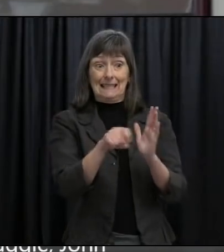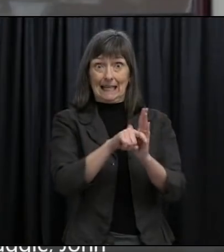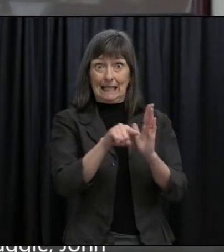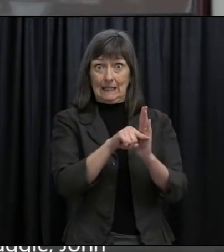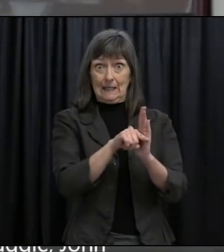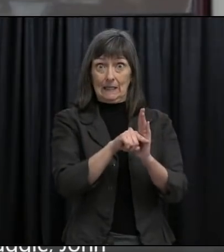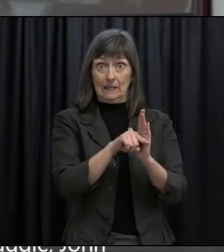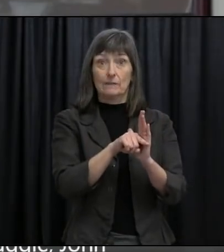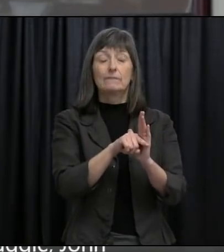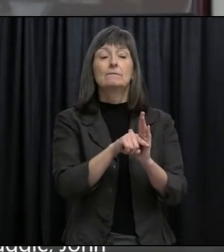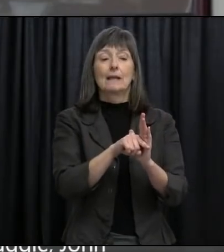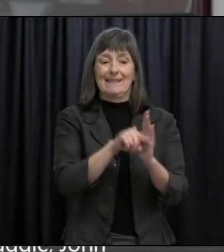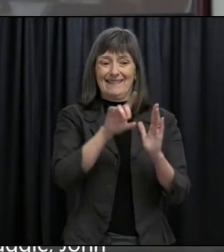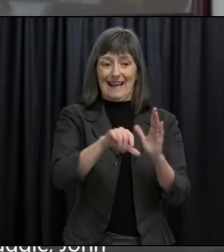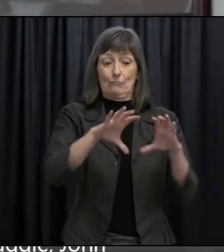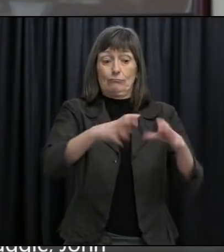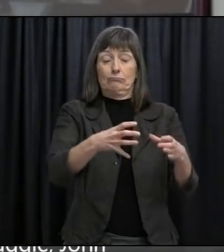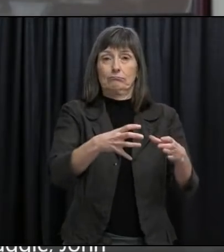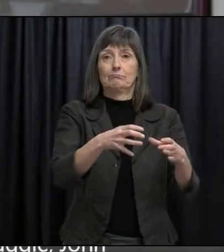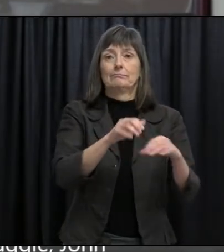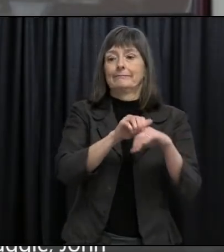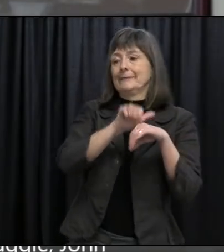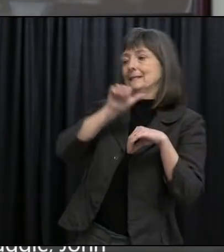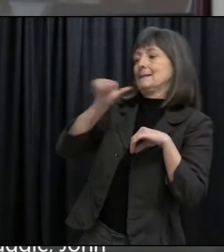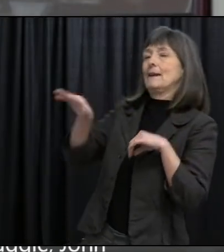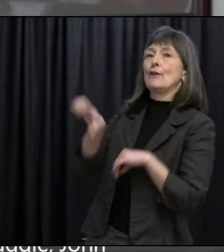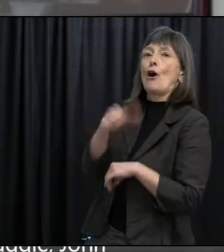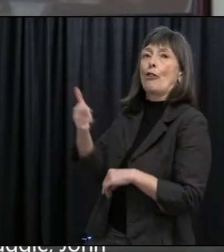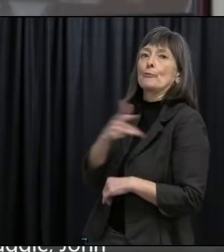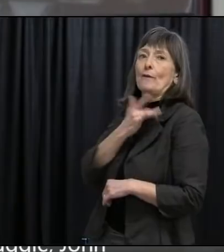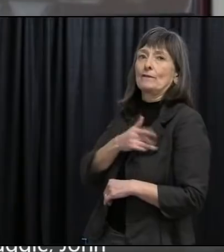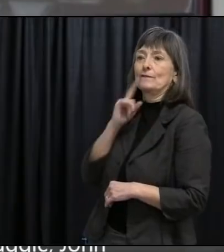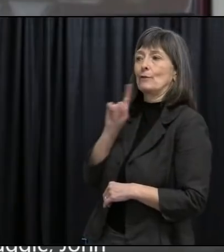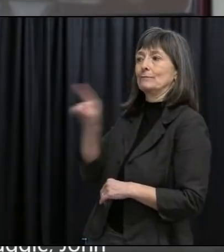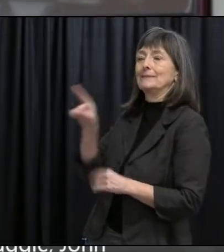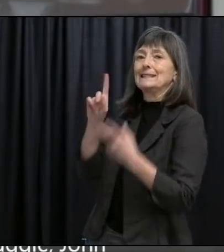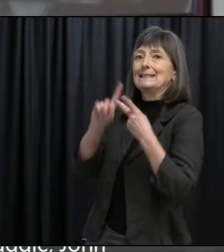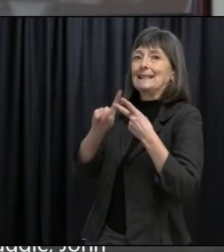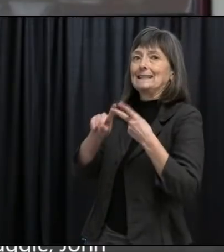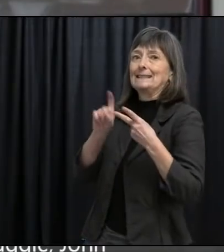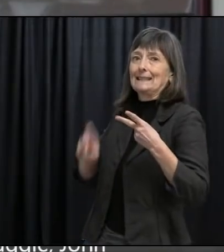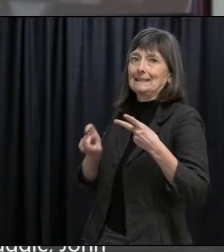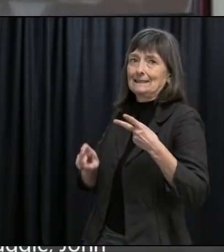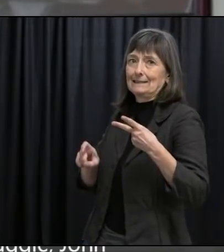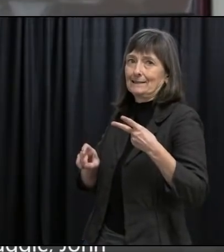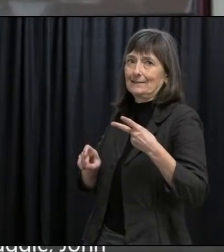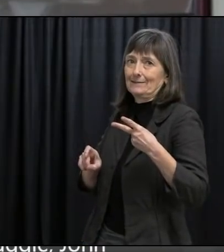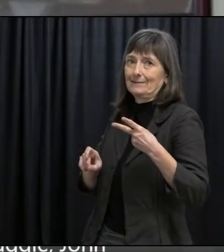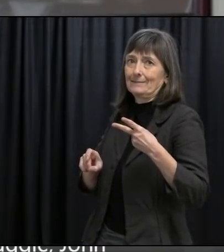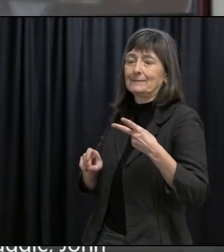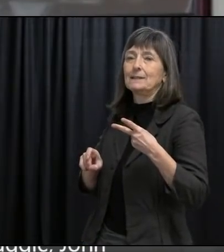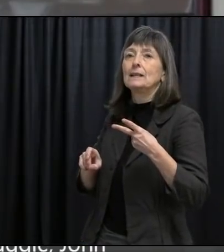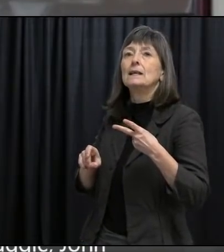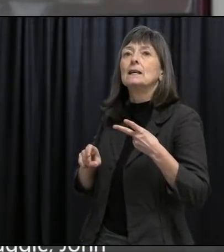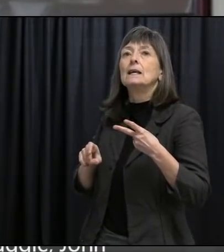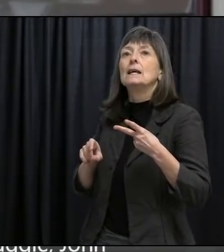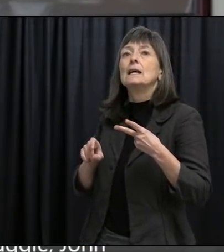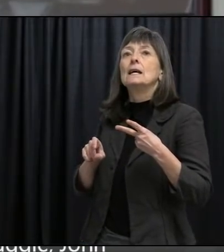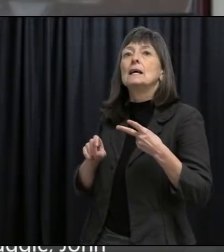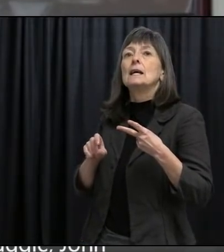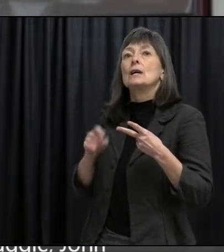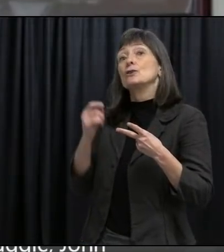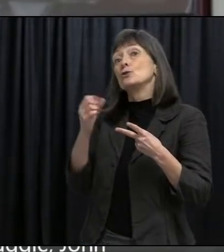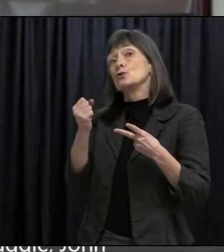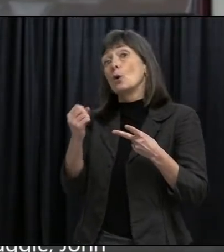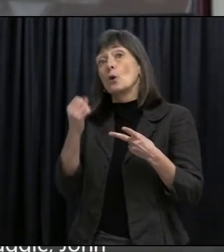out to labs outside. Our concern is identifying positive cases, as